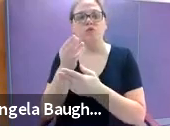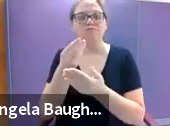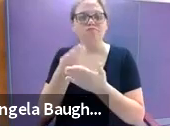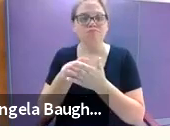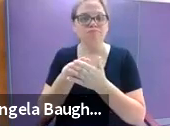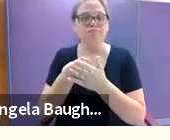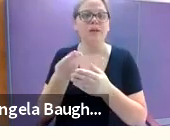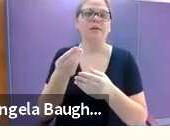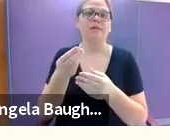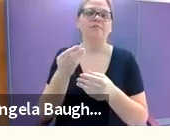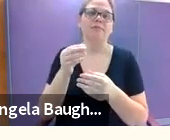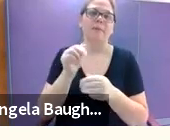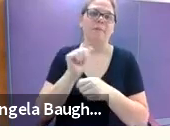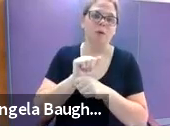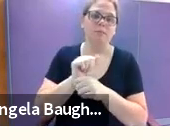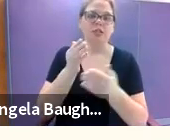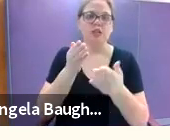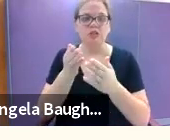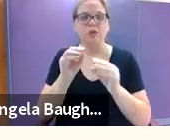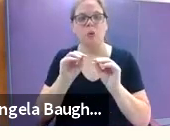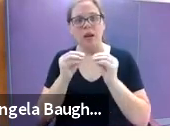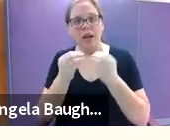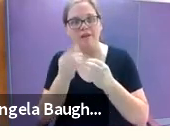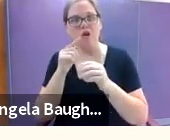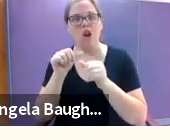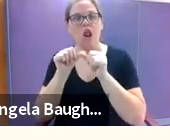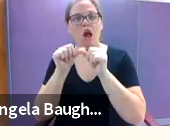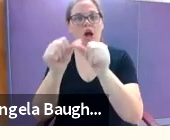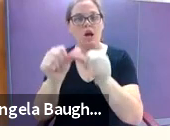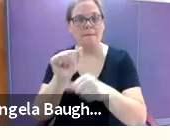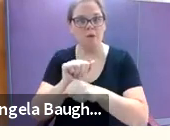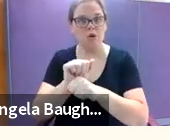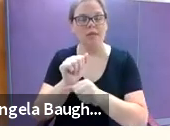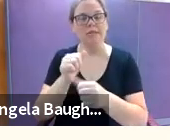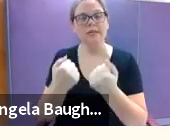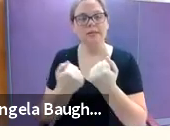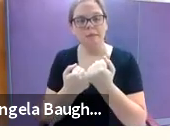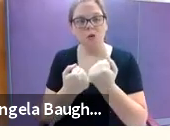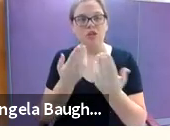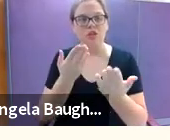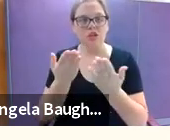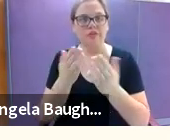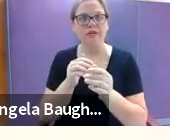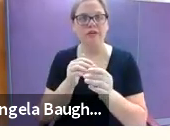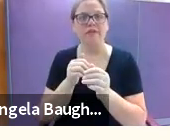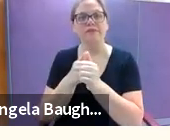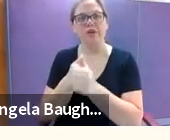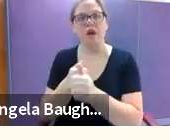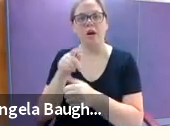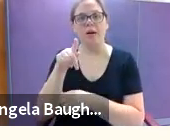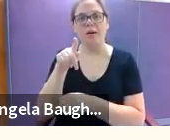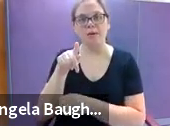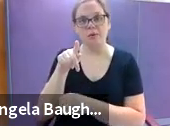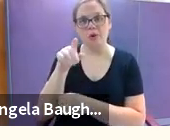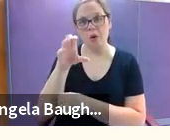extended employment support services pursuant to code, and it's not showing